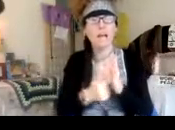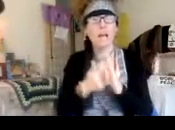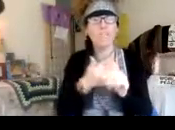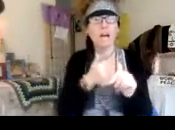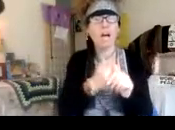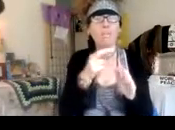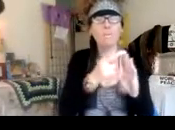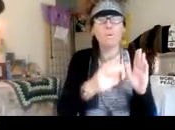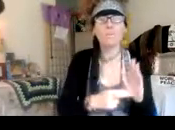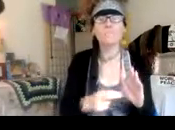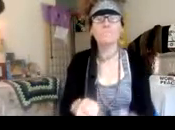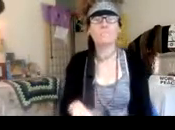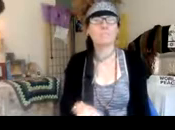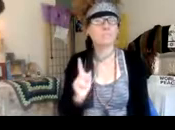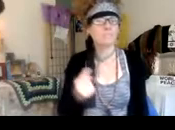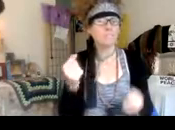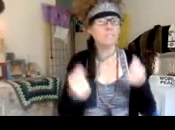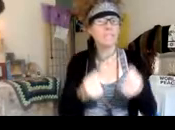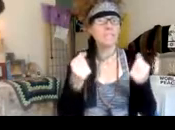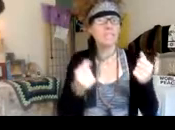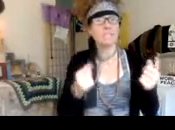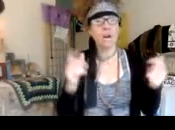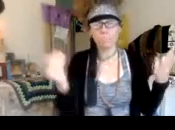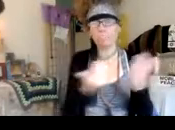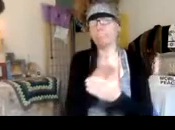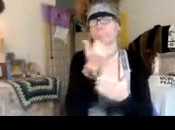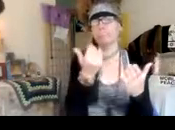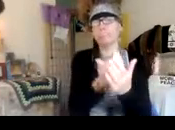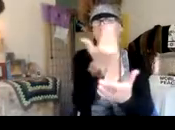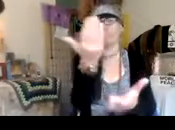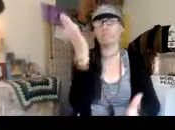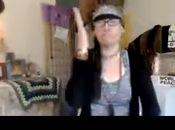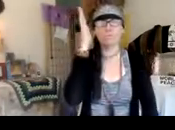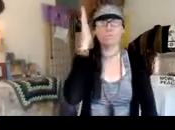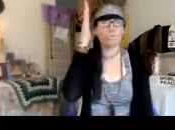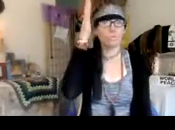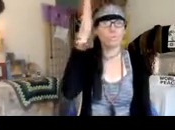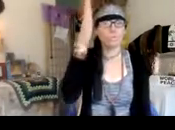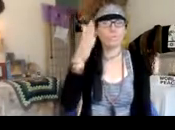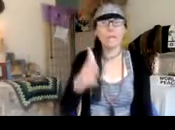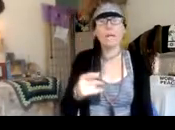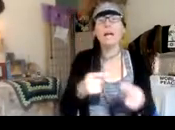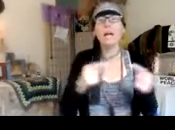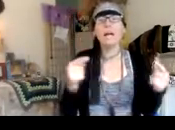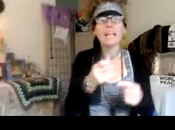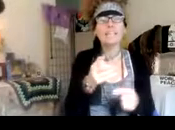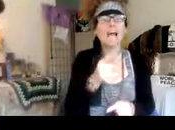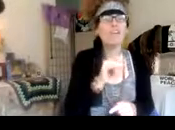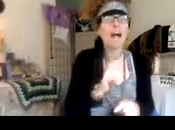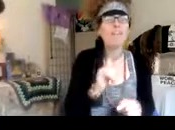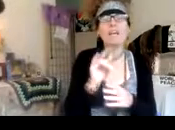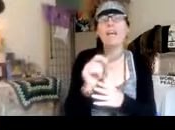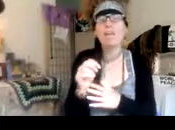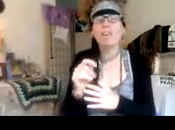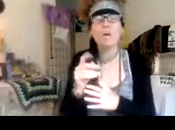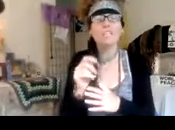is saying, this car will revolutionize the future. When you don't, these are my anti-gravity thrusters right here, which